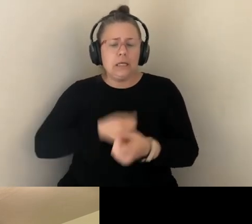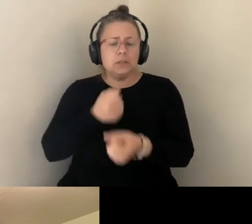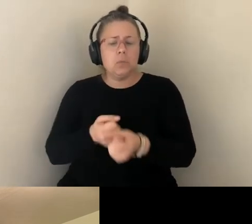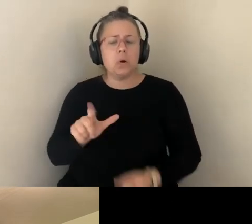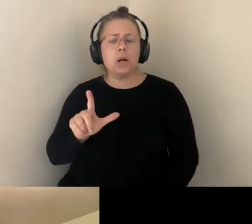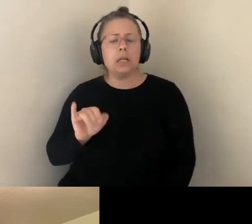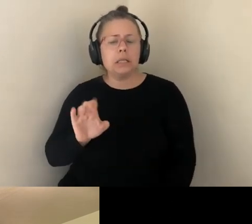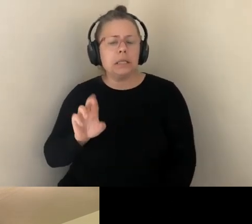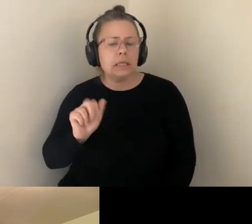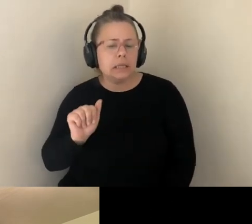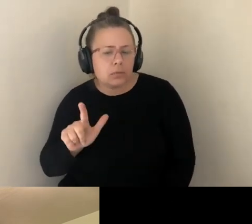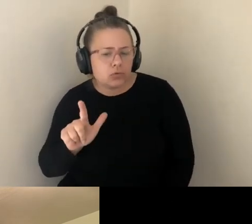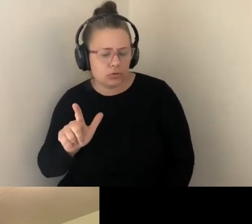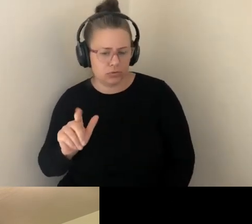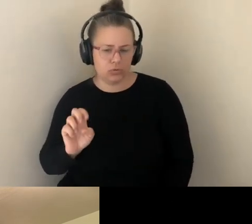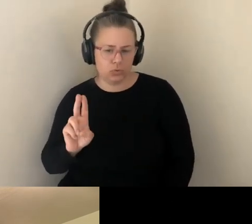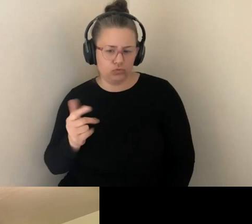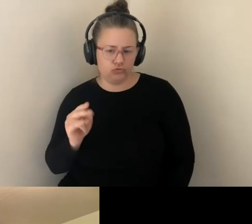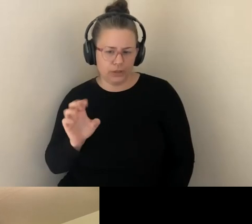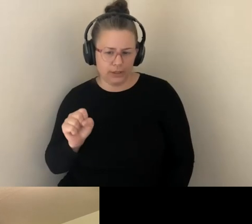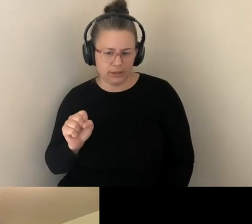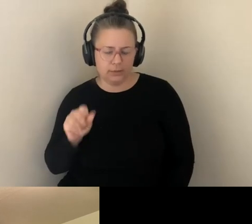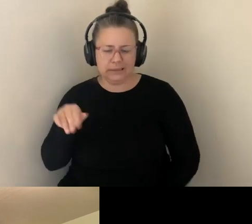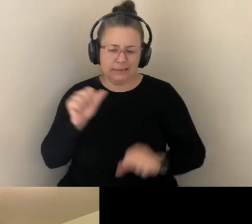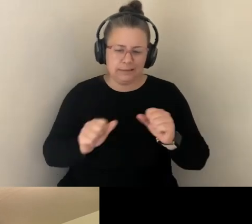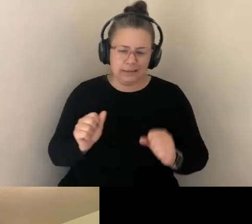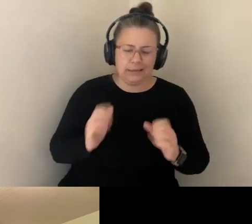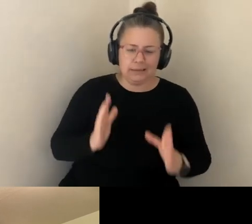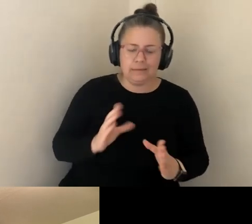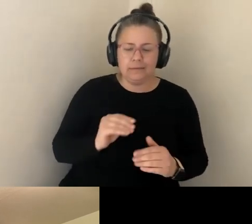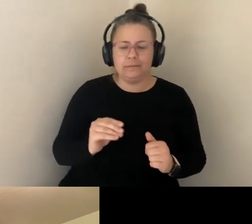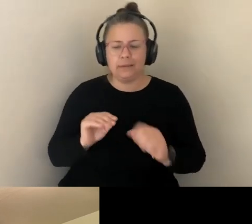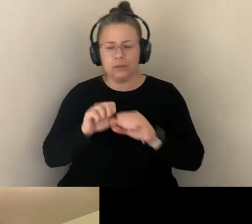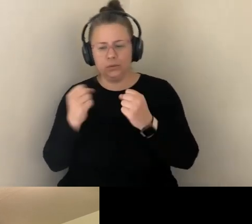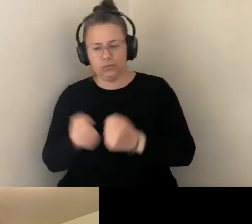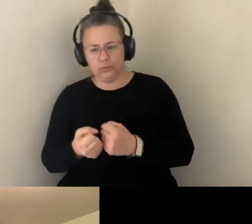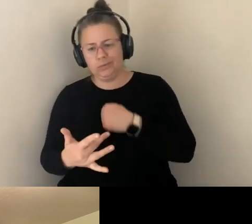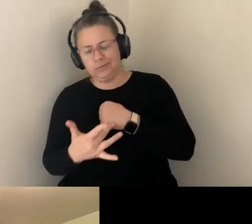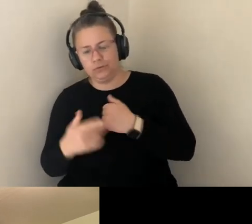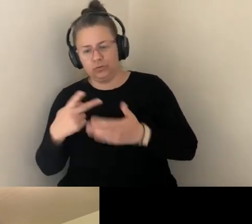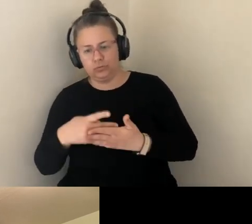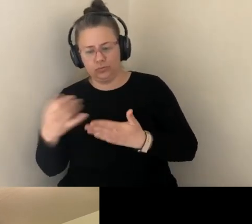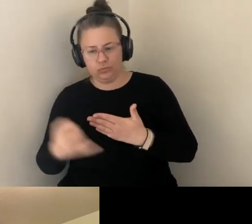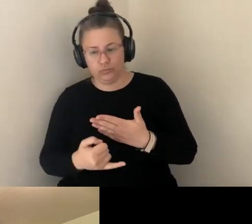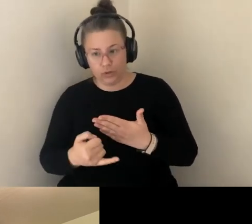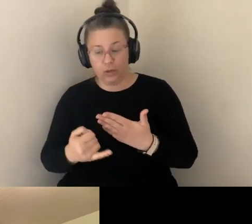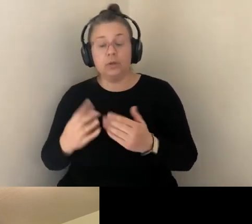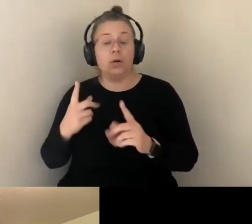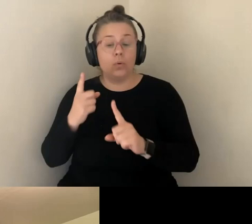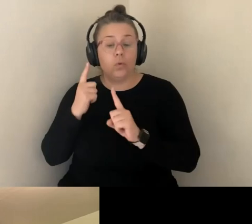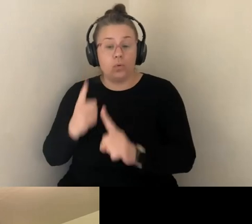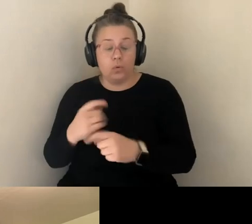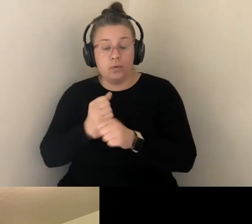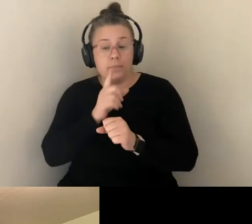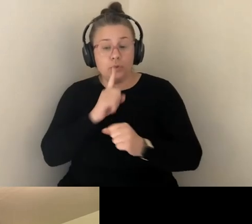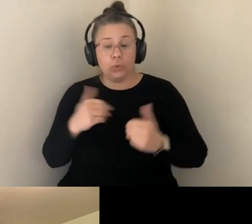and technological project aimed at human betterment through selection, which works by taking measures to ensure that the humans who do come into